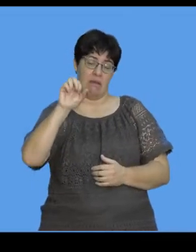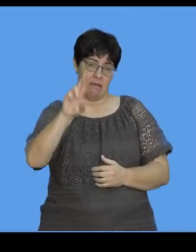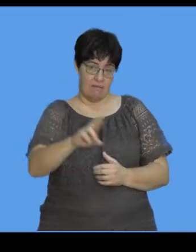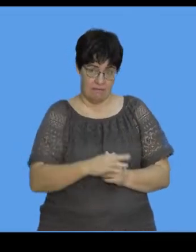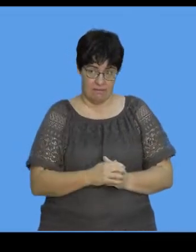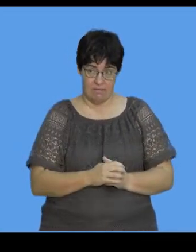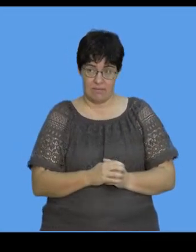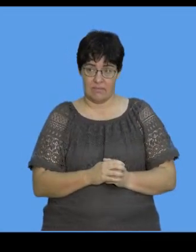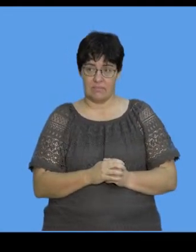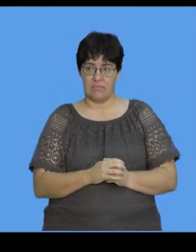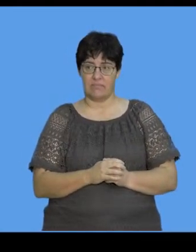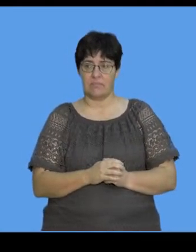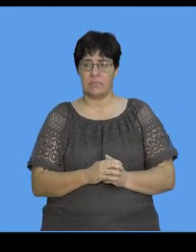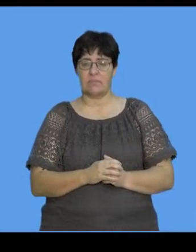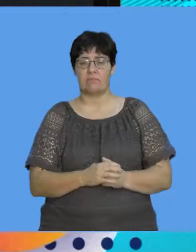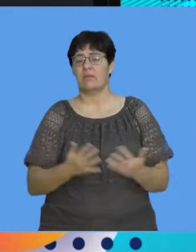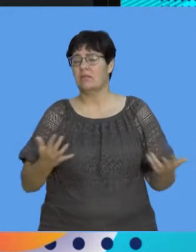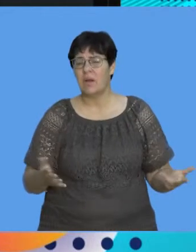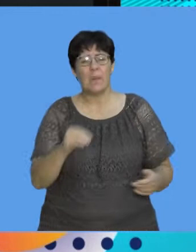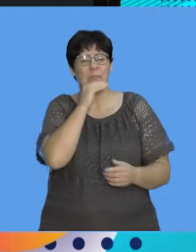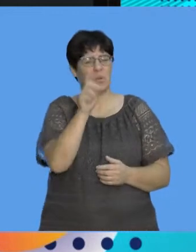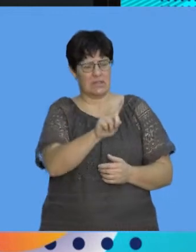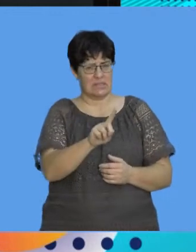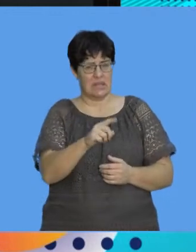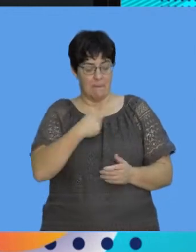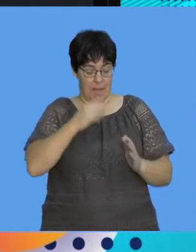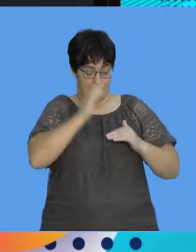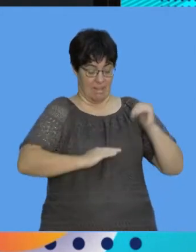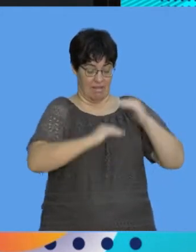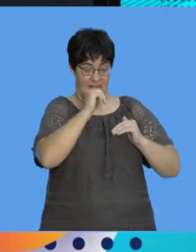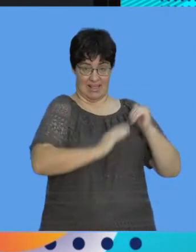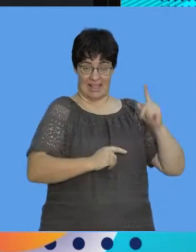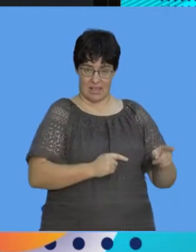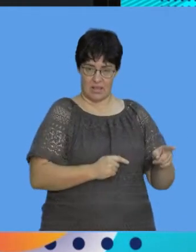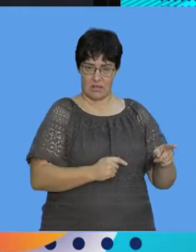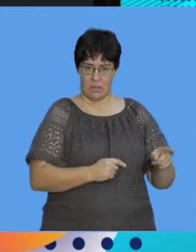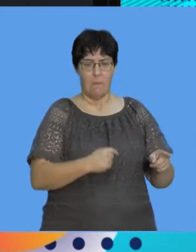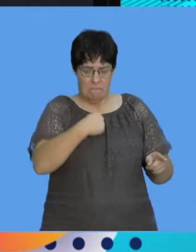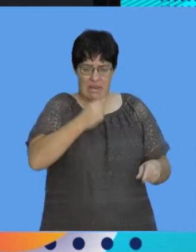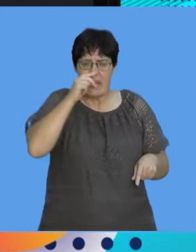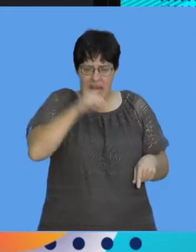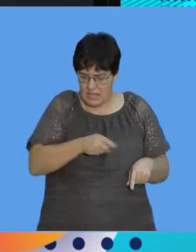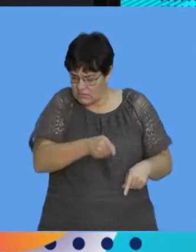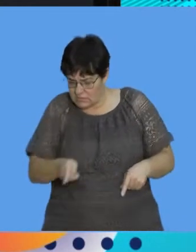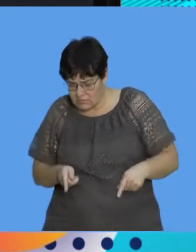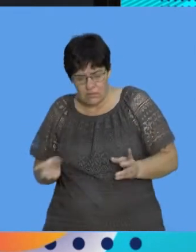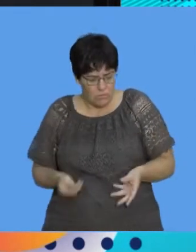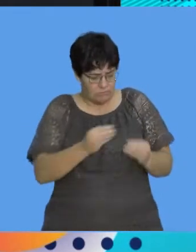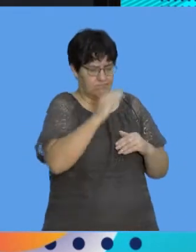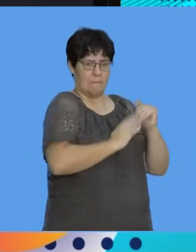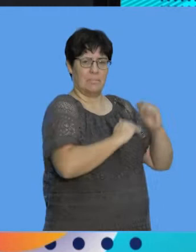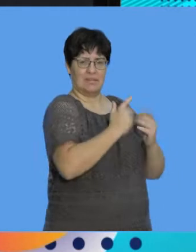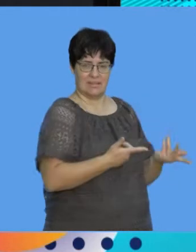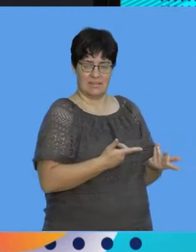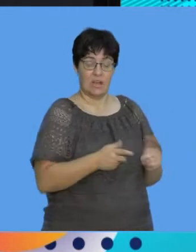multicellular, all right. Now, what that means is when I build something, I need things to build, right? So the food that I